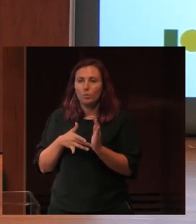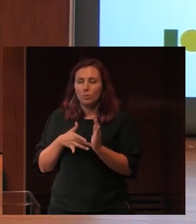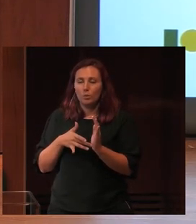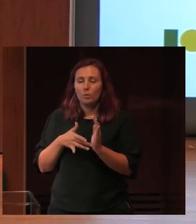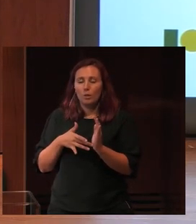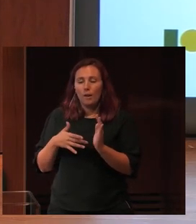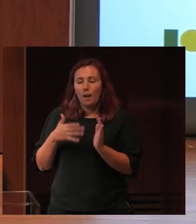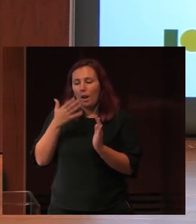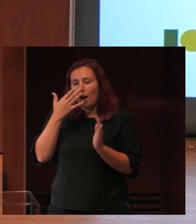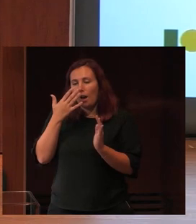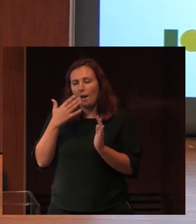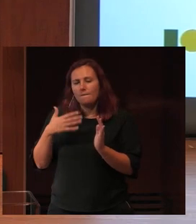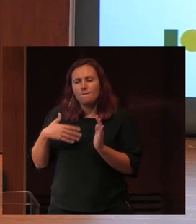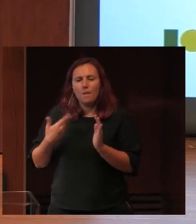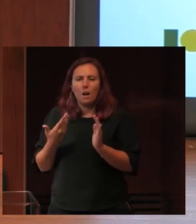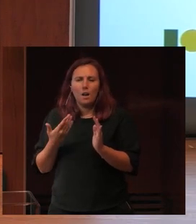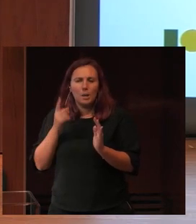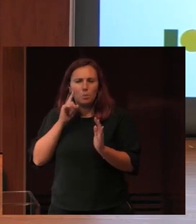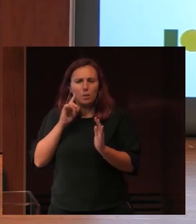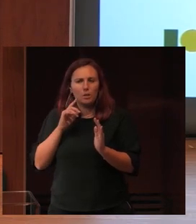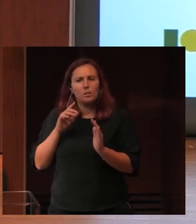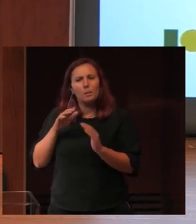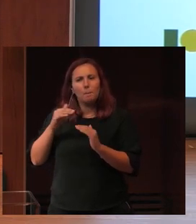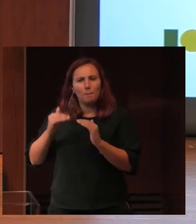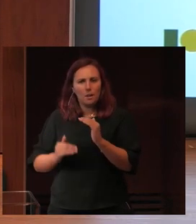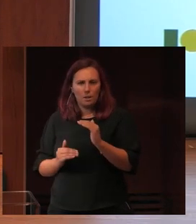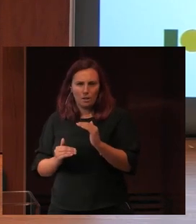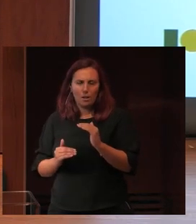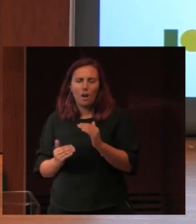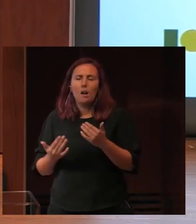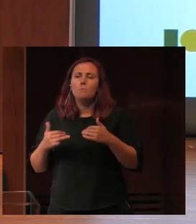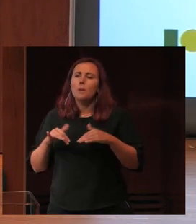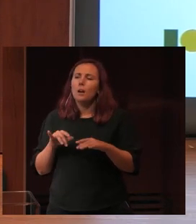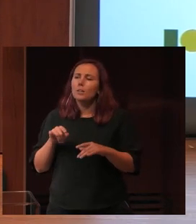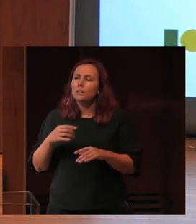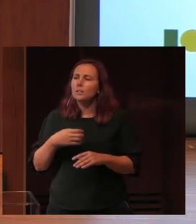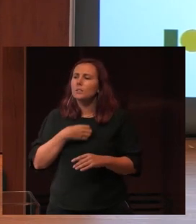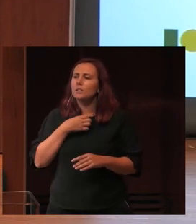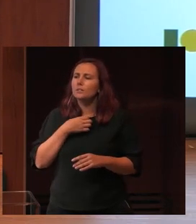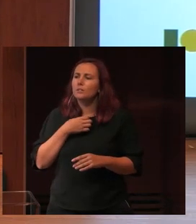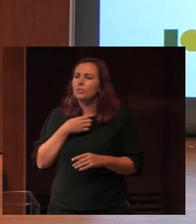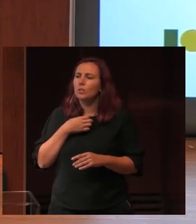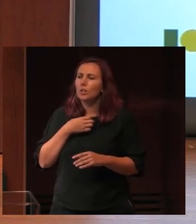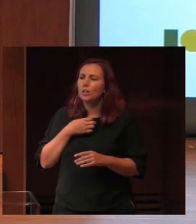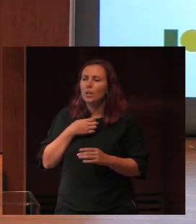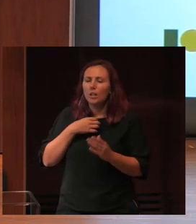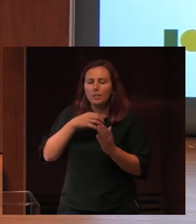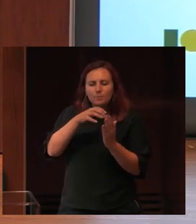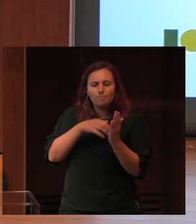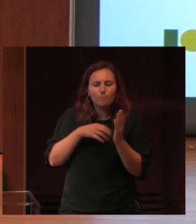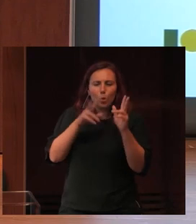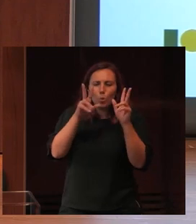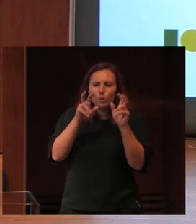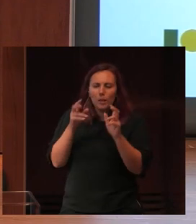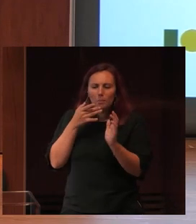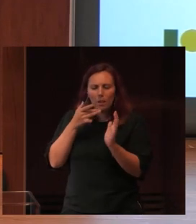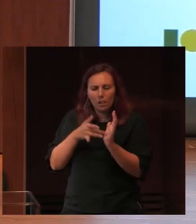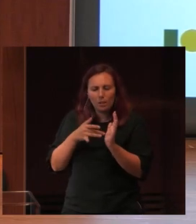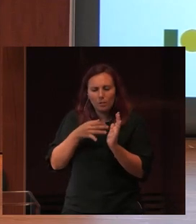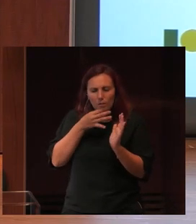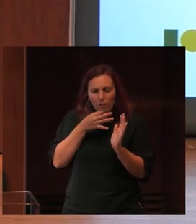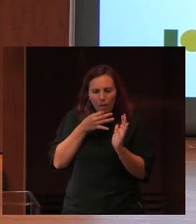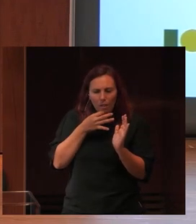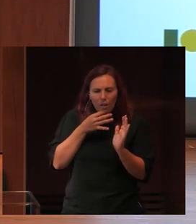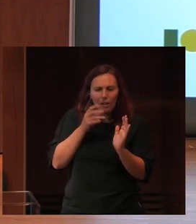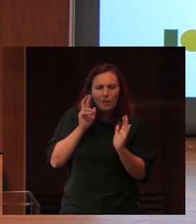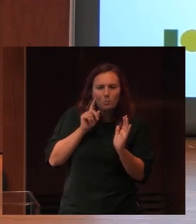less important, but that does not mean that the content that is represented in the book is less important and the